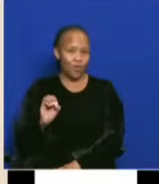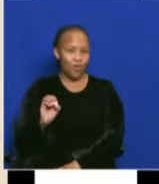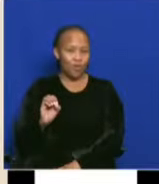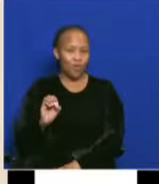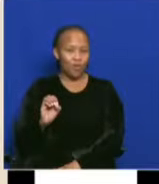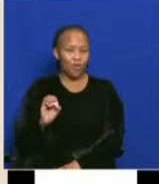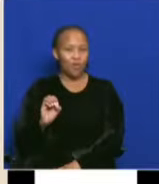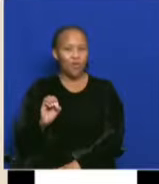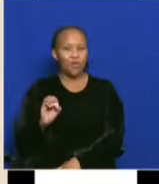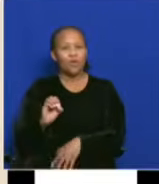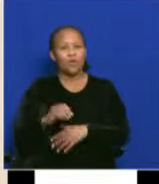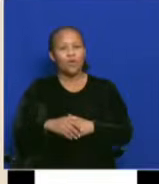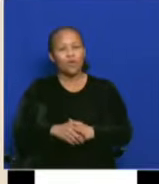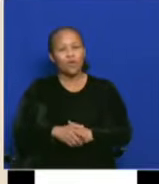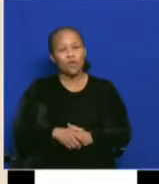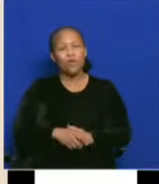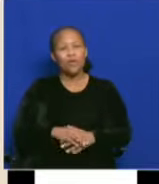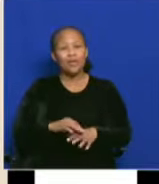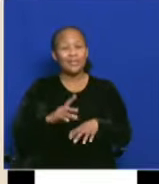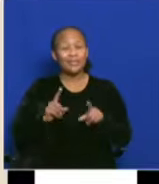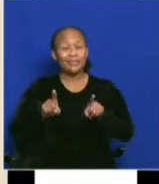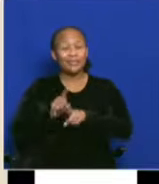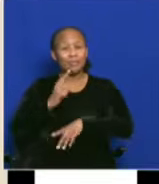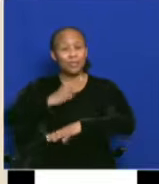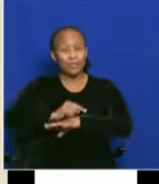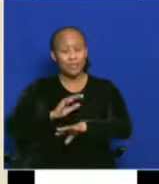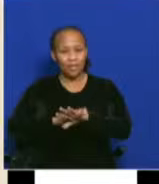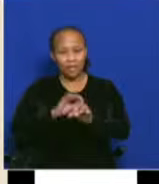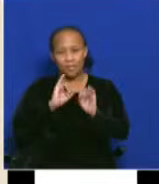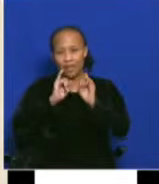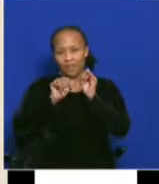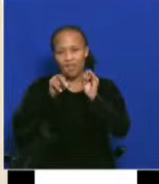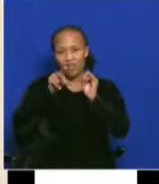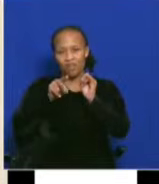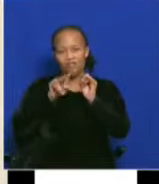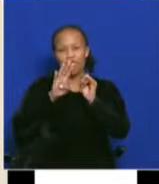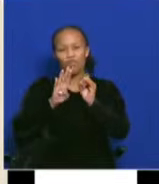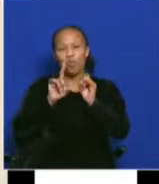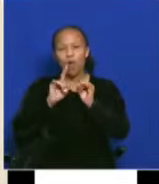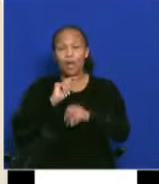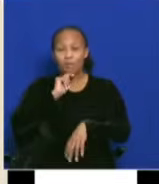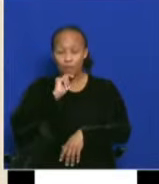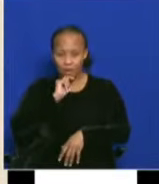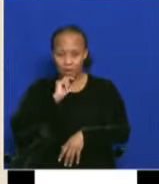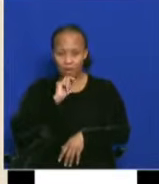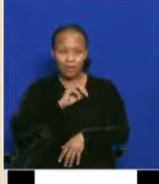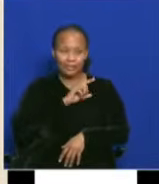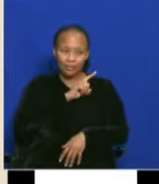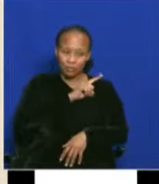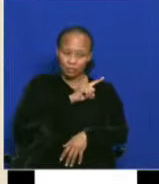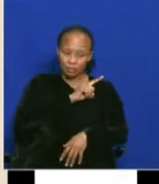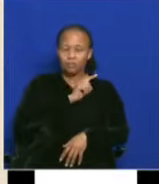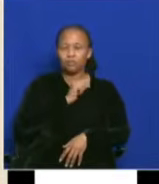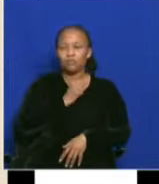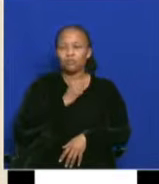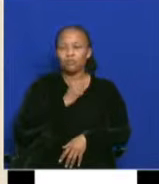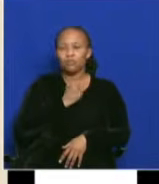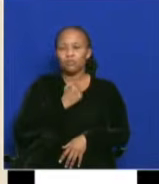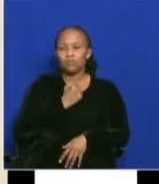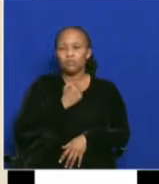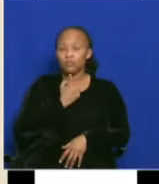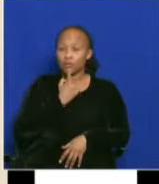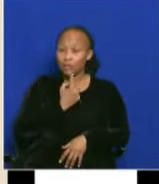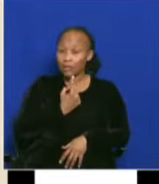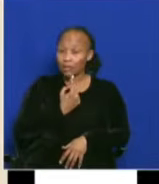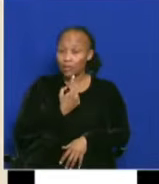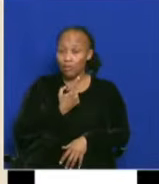day at 11:41 a.m., Mr. Sayed says, well, first he said at home, and then he says, must I